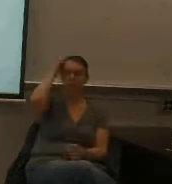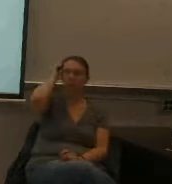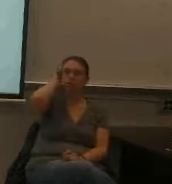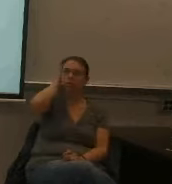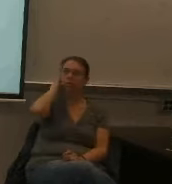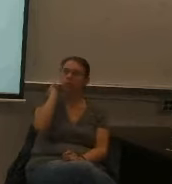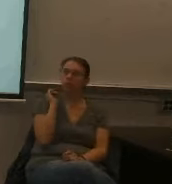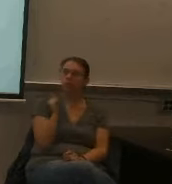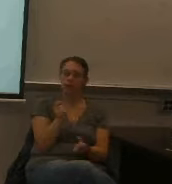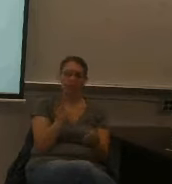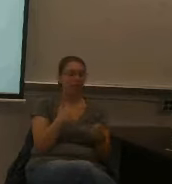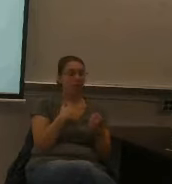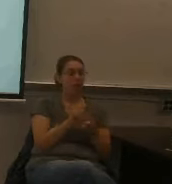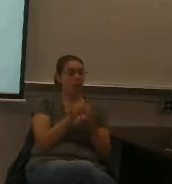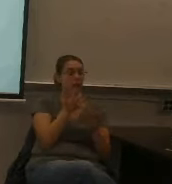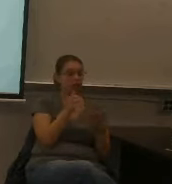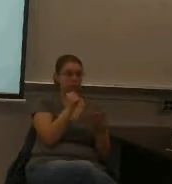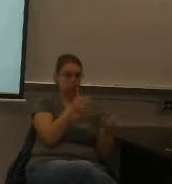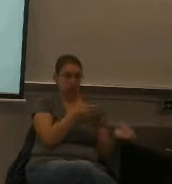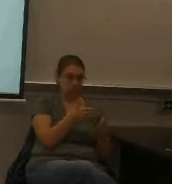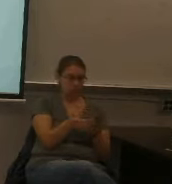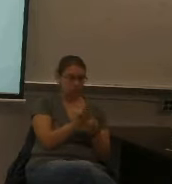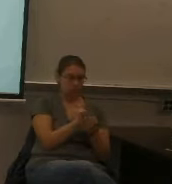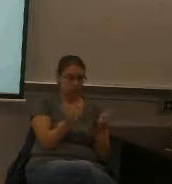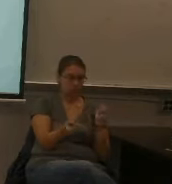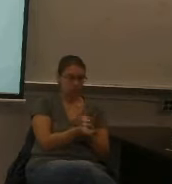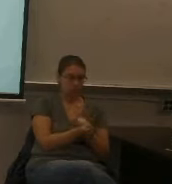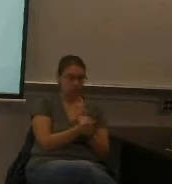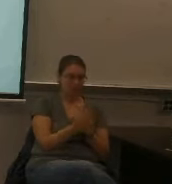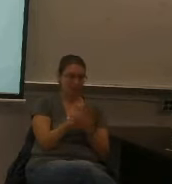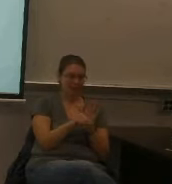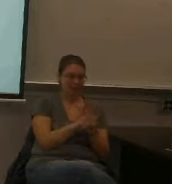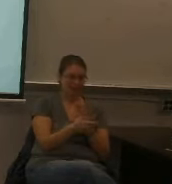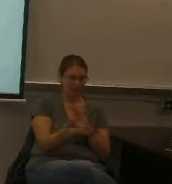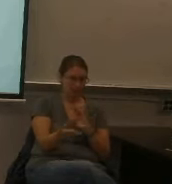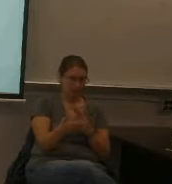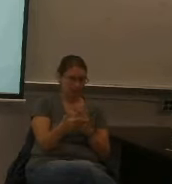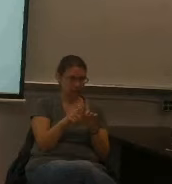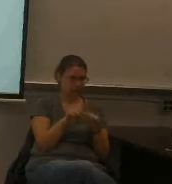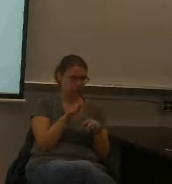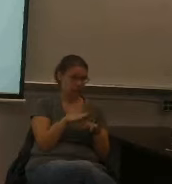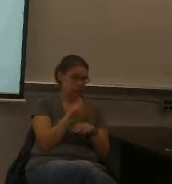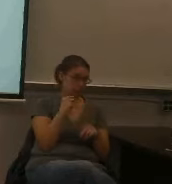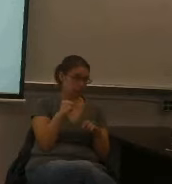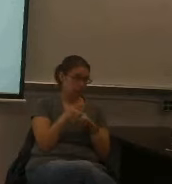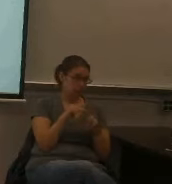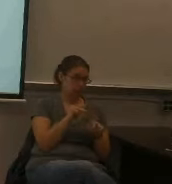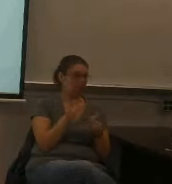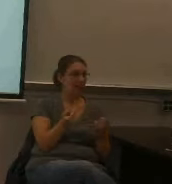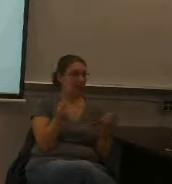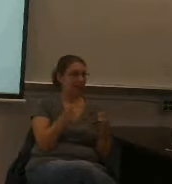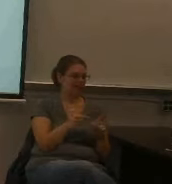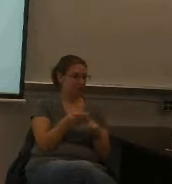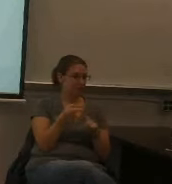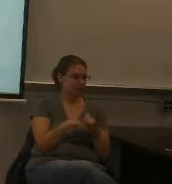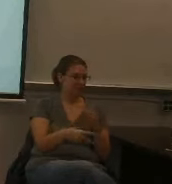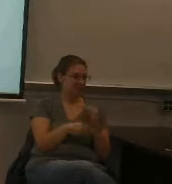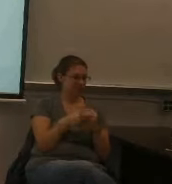So there's a number of unanticipated changes and negative things, depending upon your point of view, that happen from these